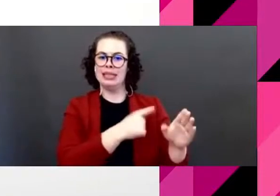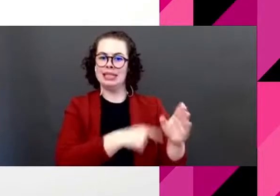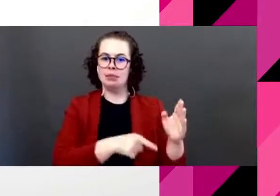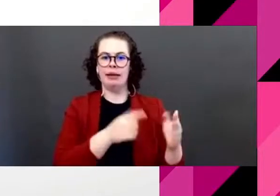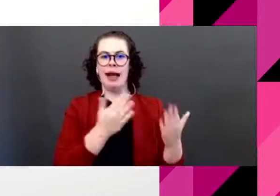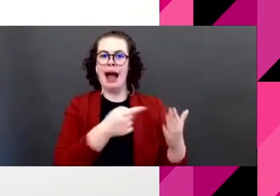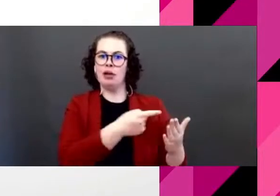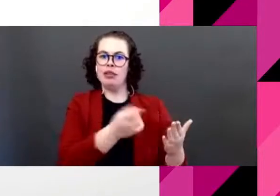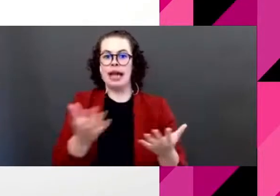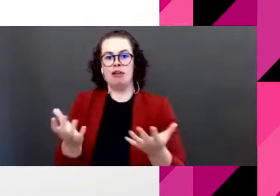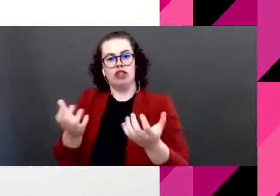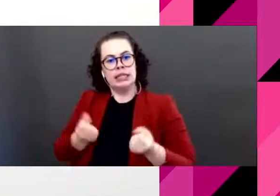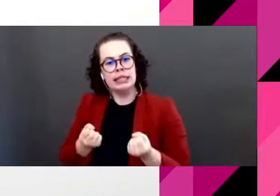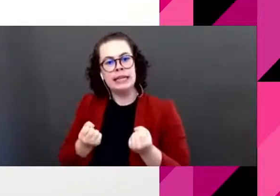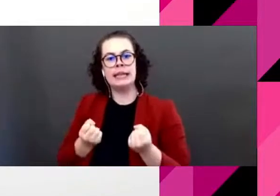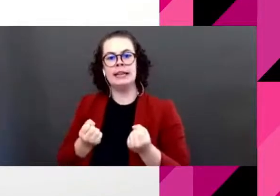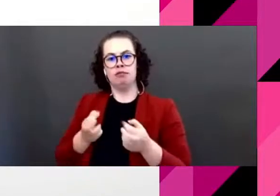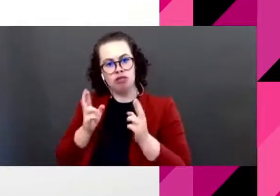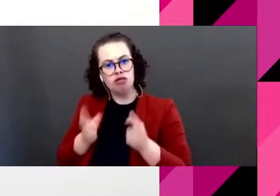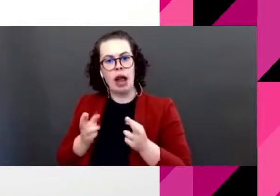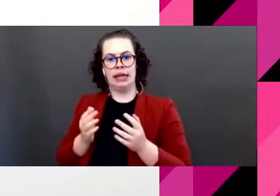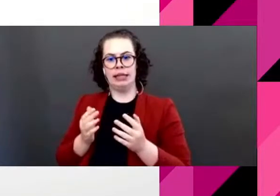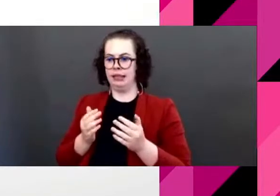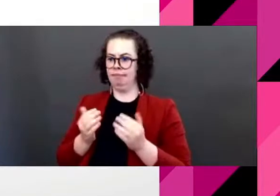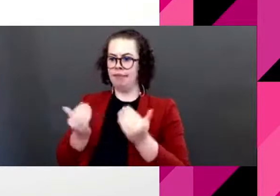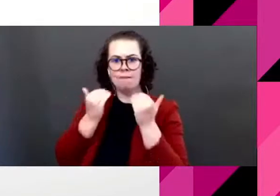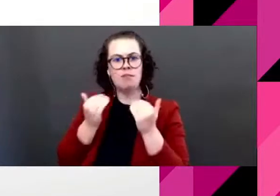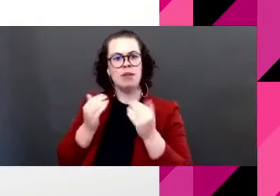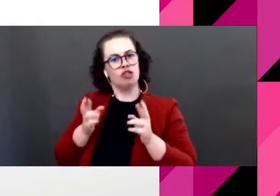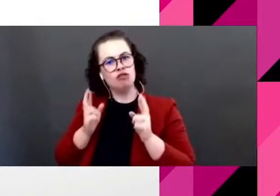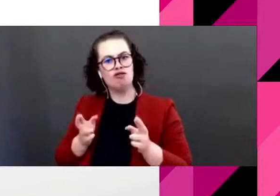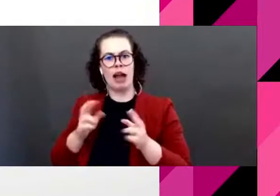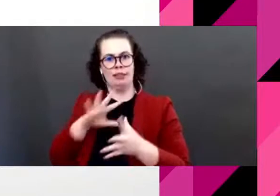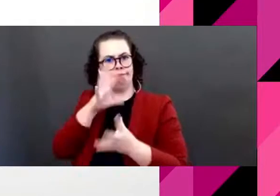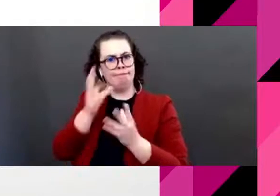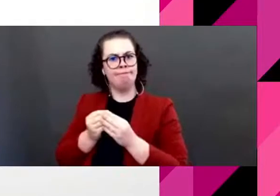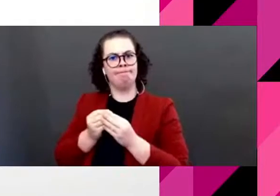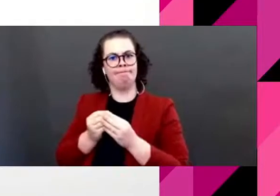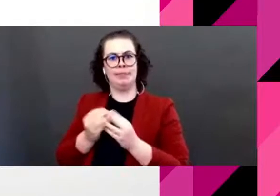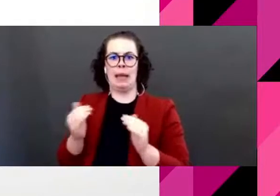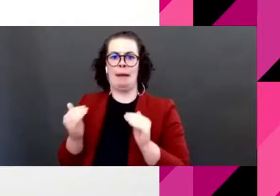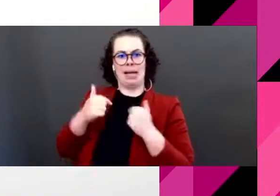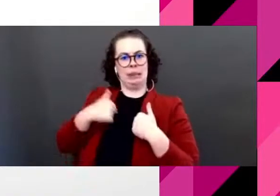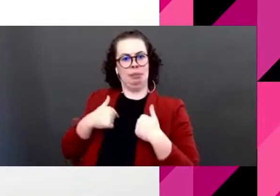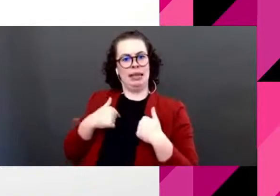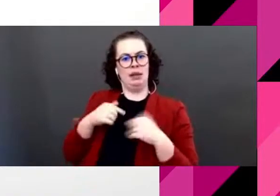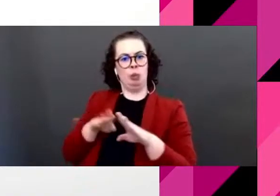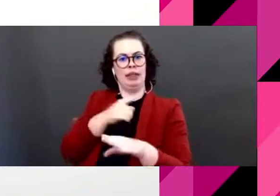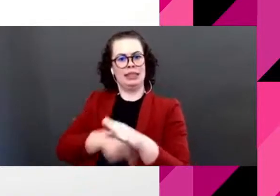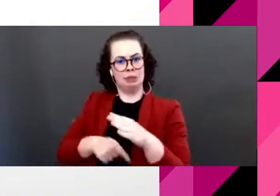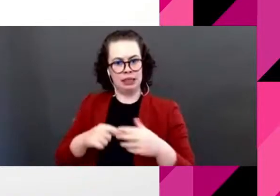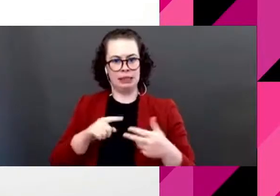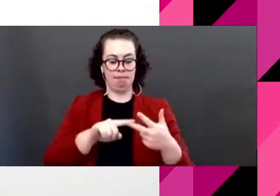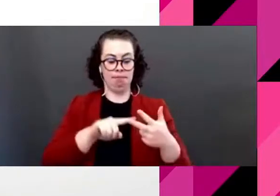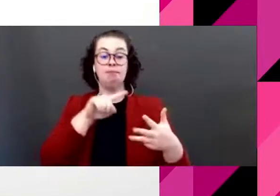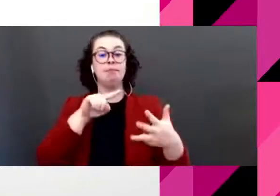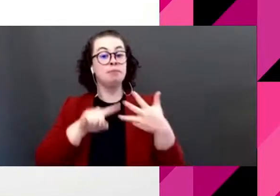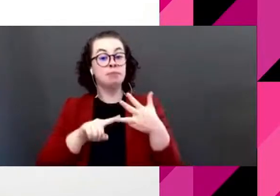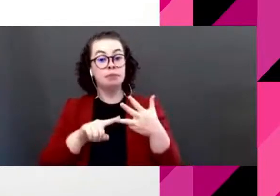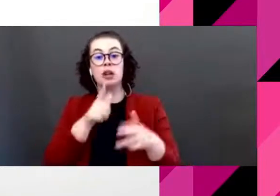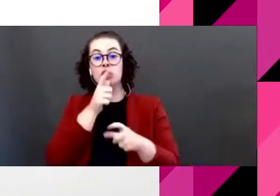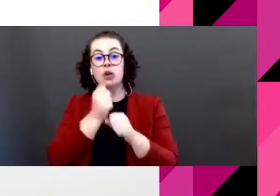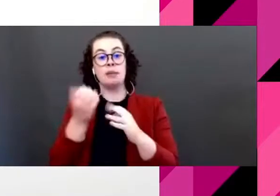receive appropriate procedural accommodations. Principle four relates to access to